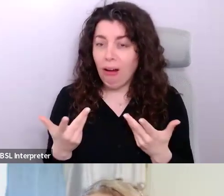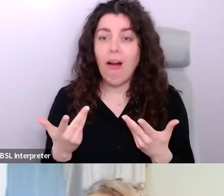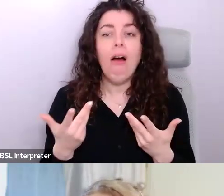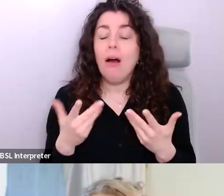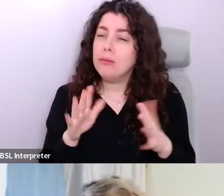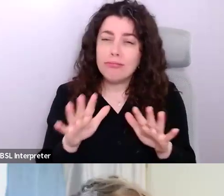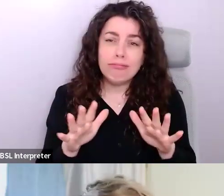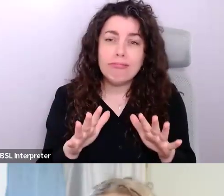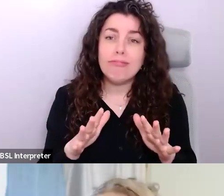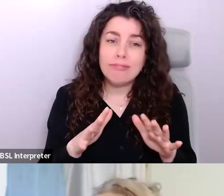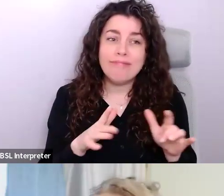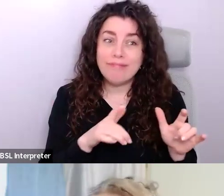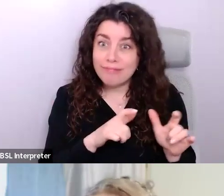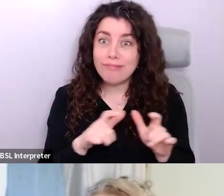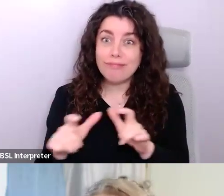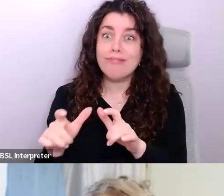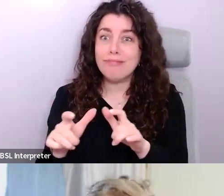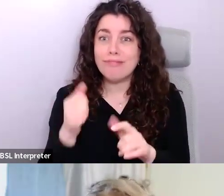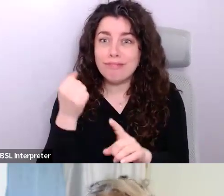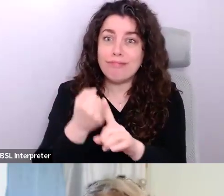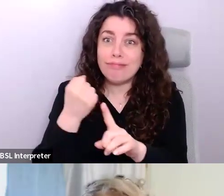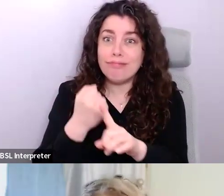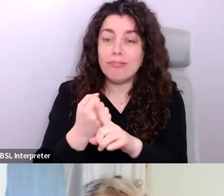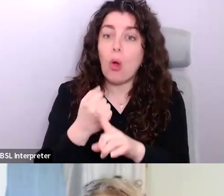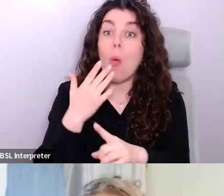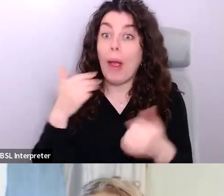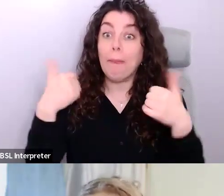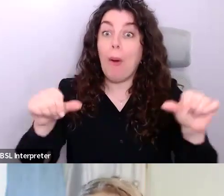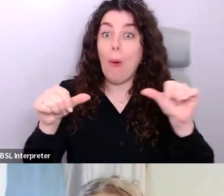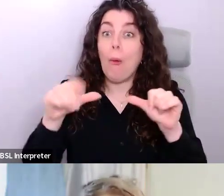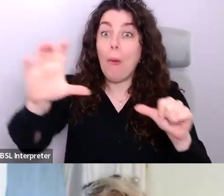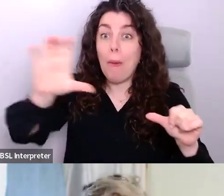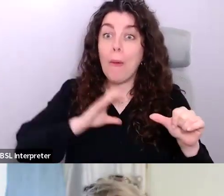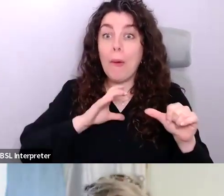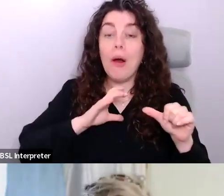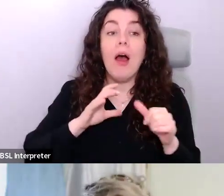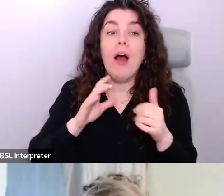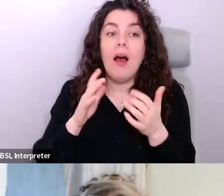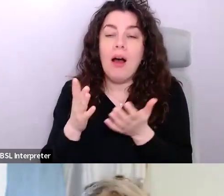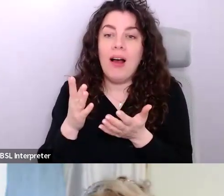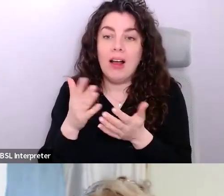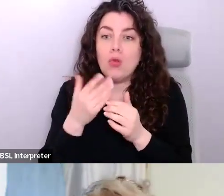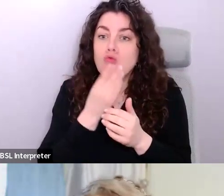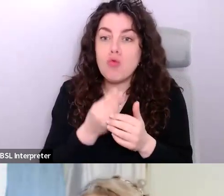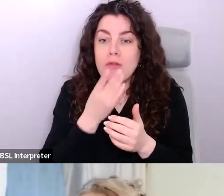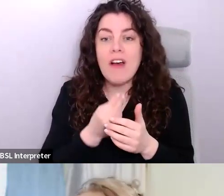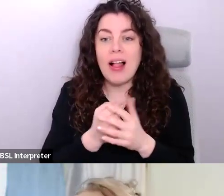actually, once the support is in place, it's really useful and it enables us